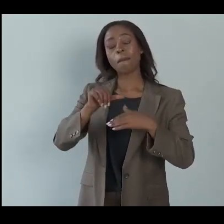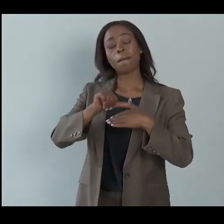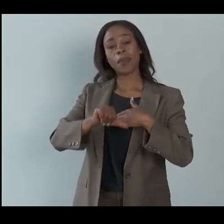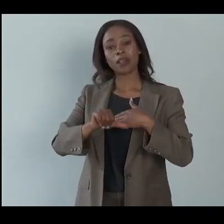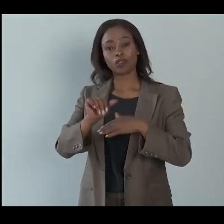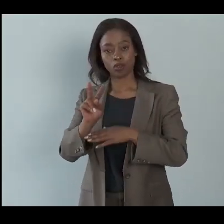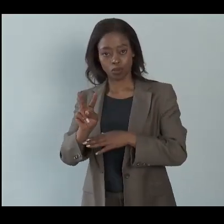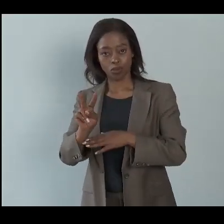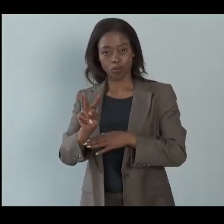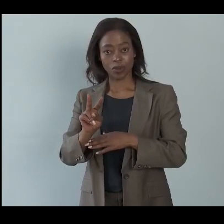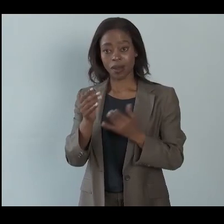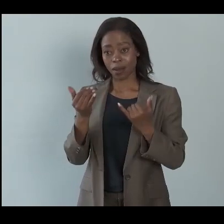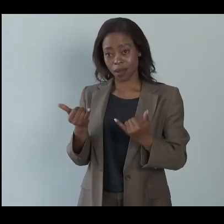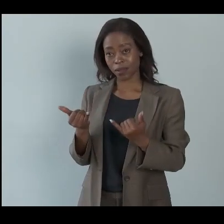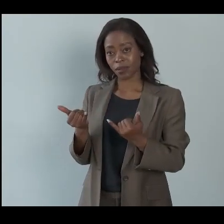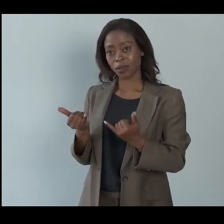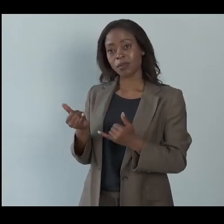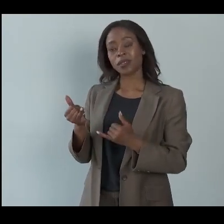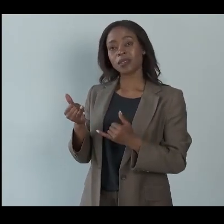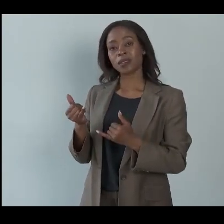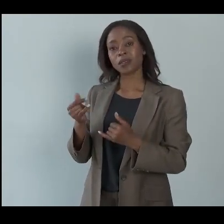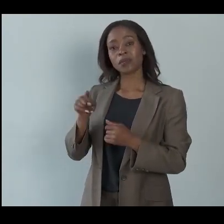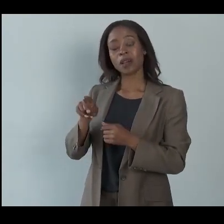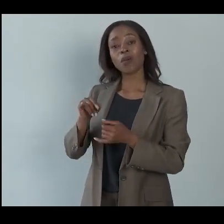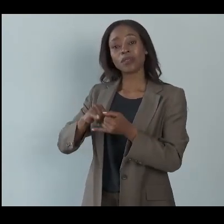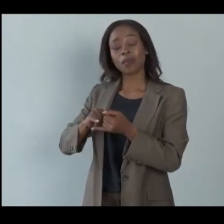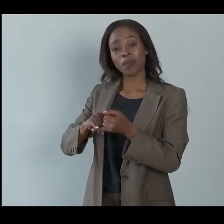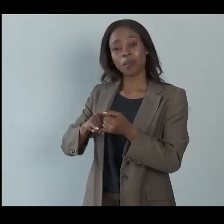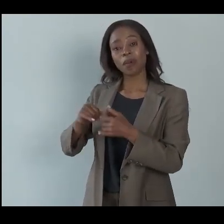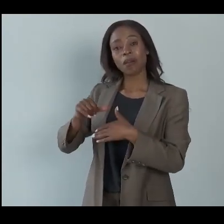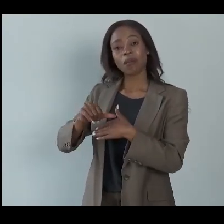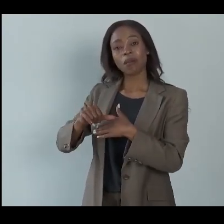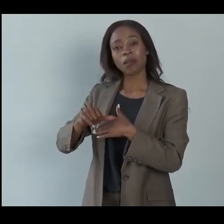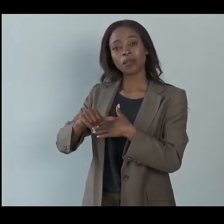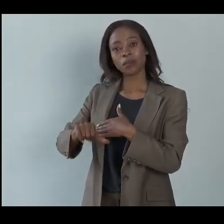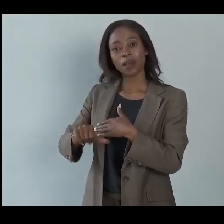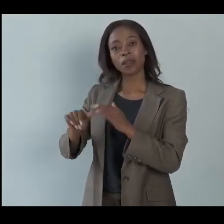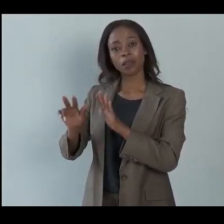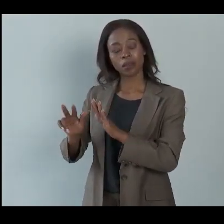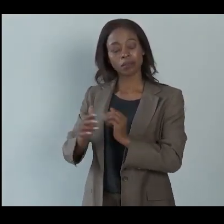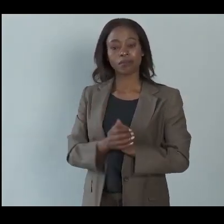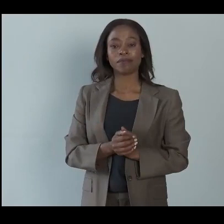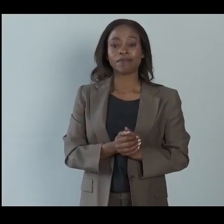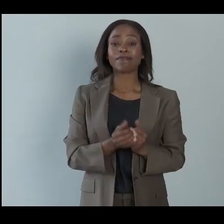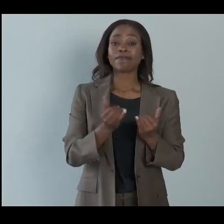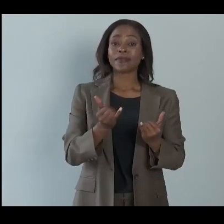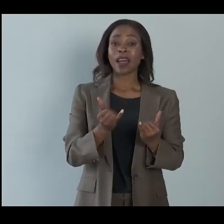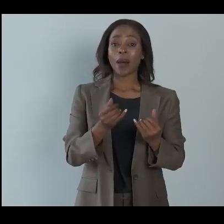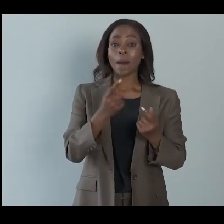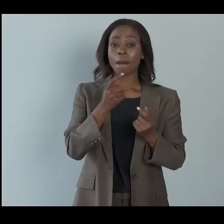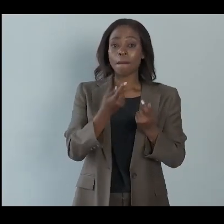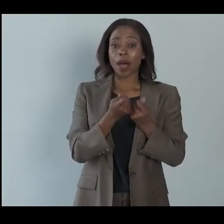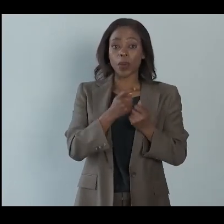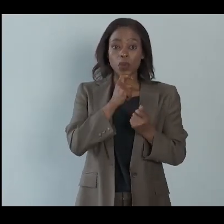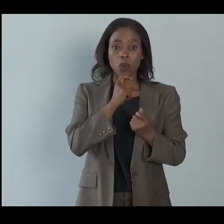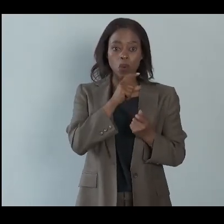September. This new working capital base aligns with our heightened focus on working capital and presents a more sustainable